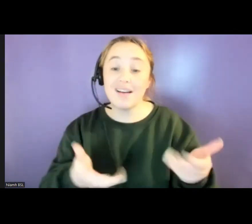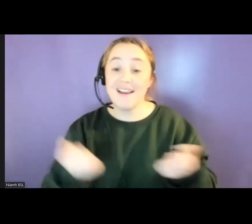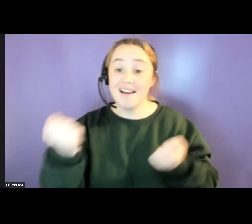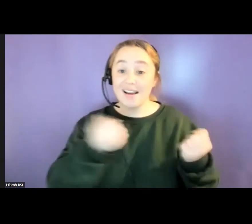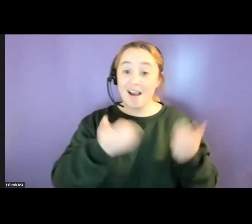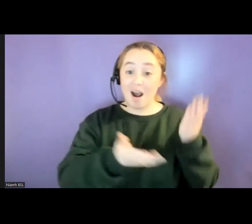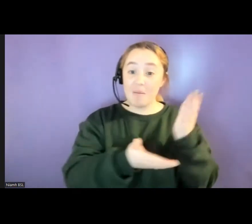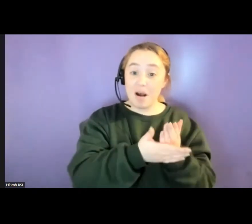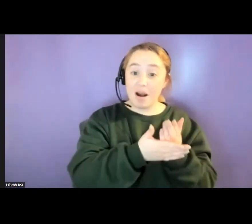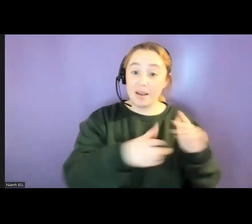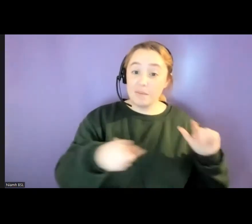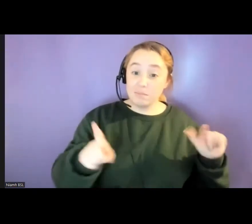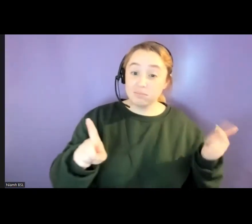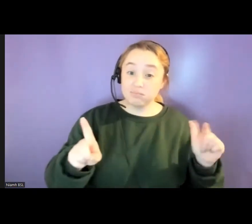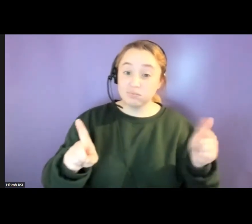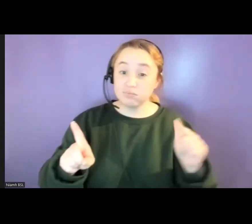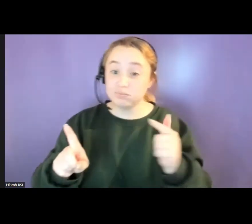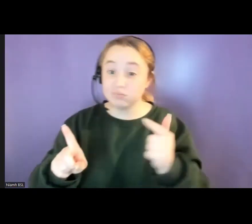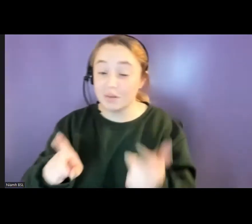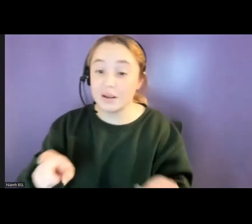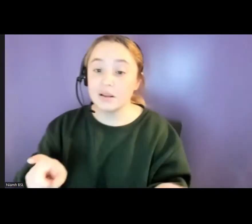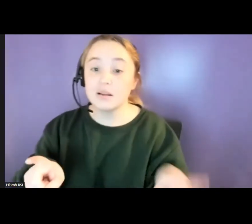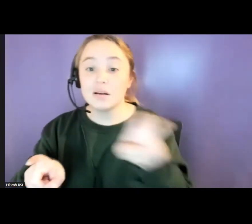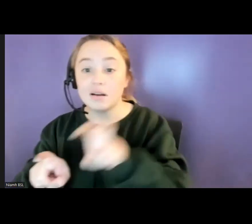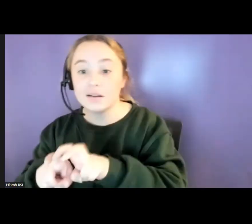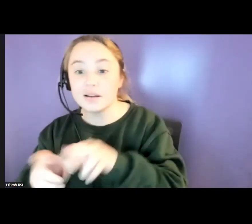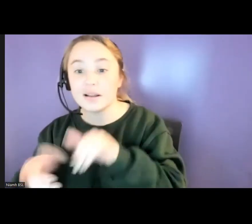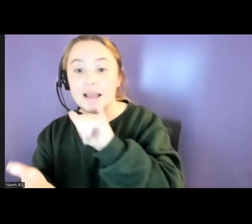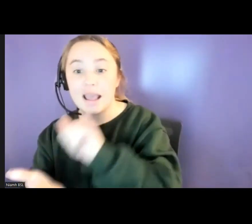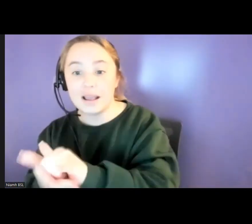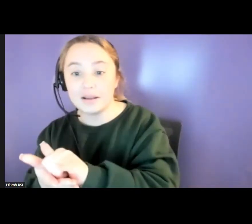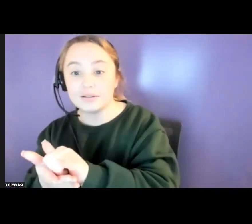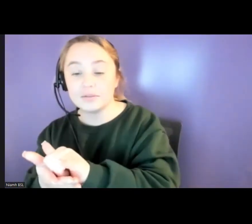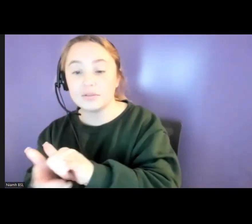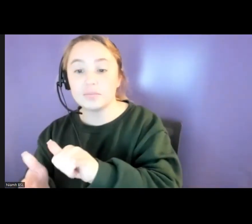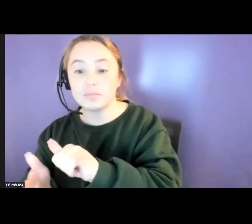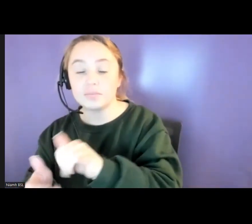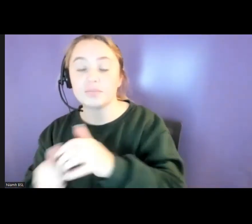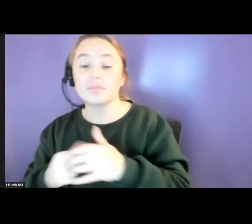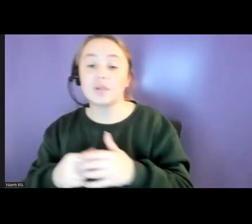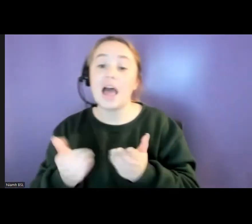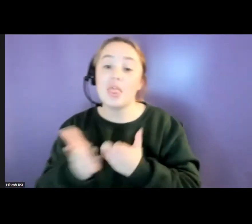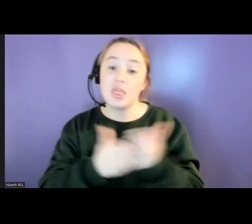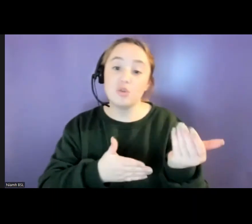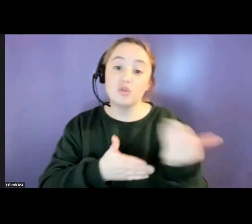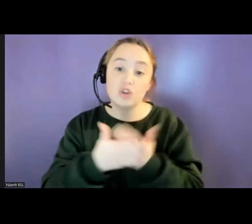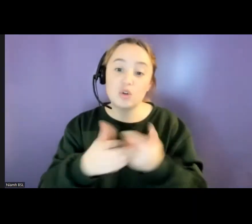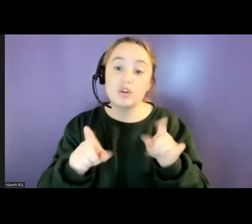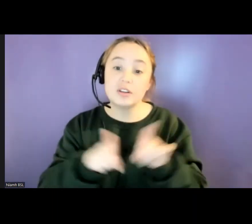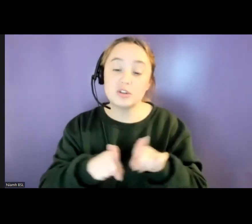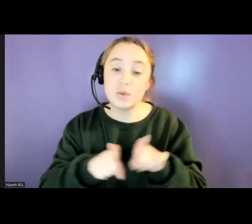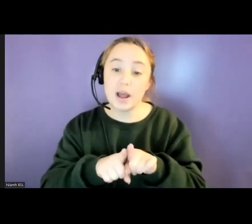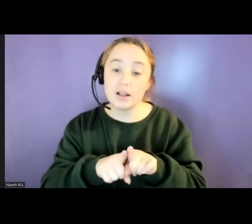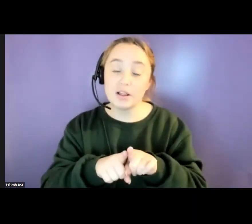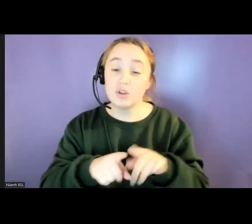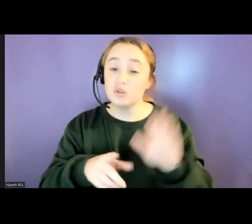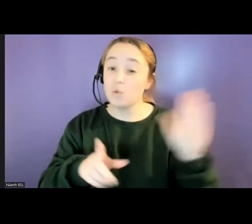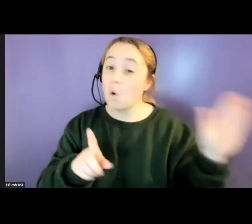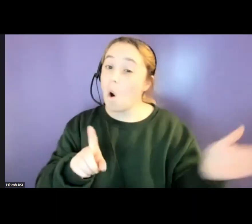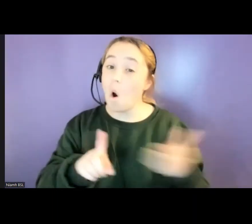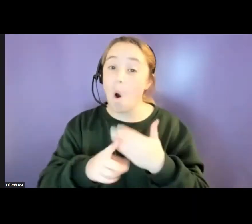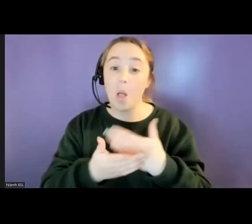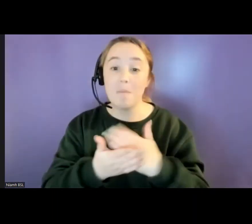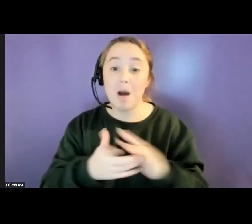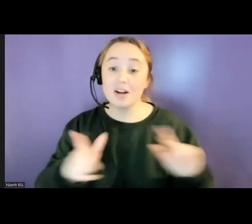to going onto the aircraft. So they do assist through security as well, so they can make sure that every aspect of the journey